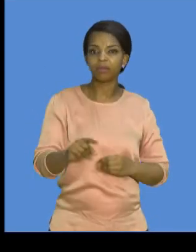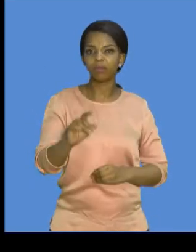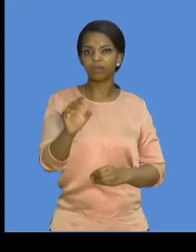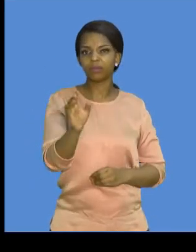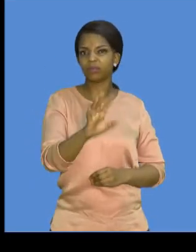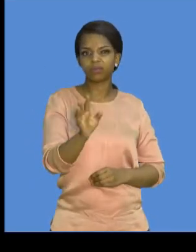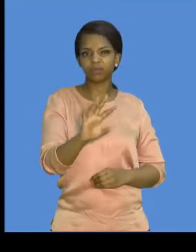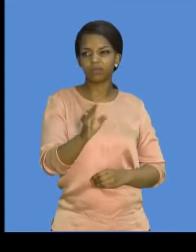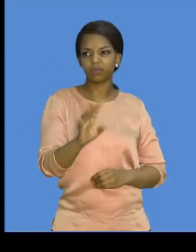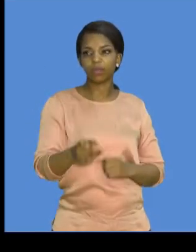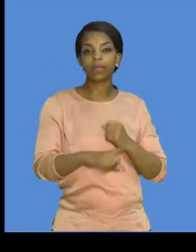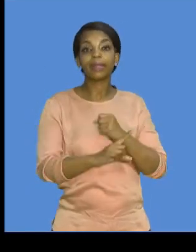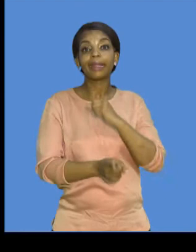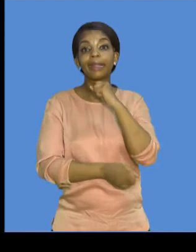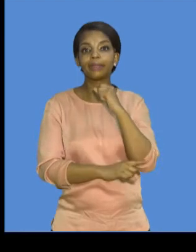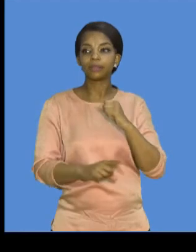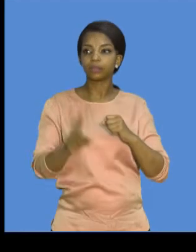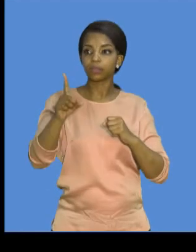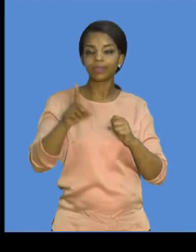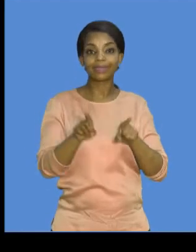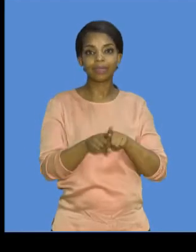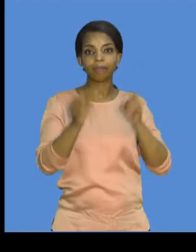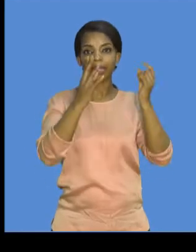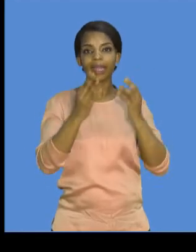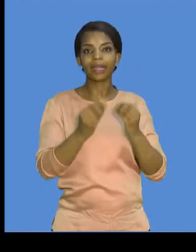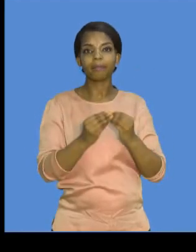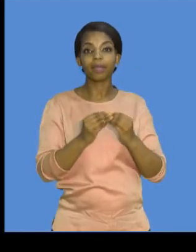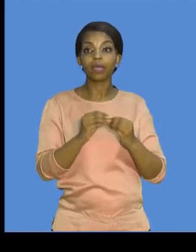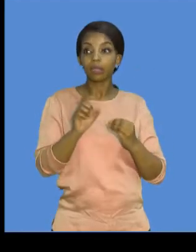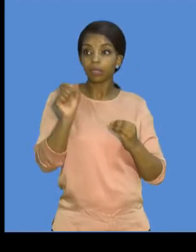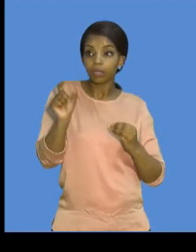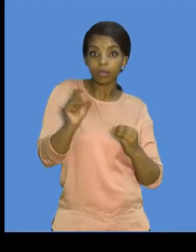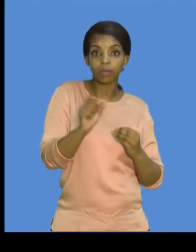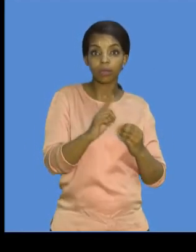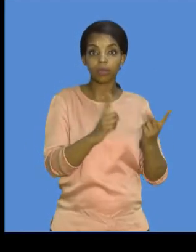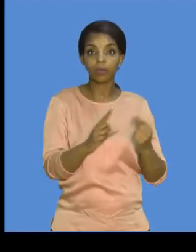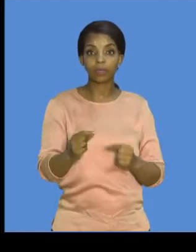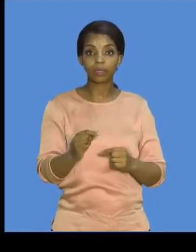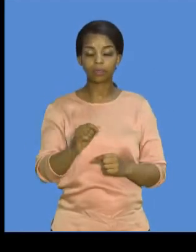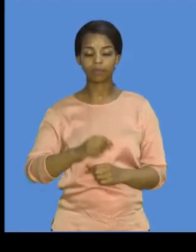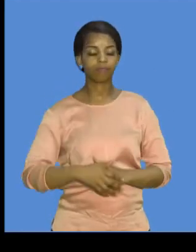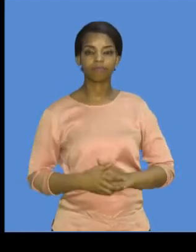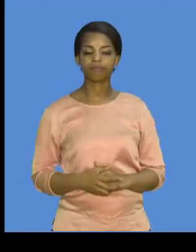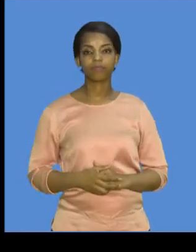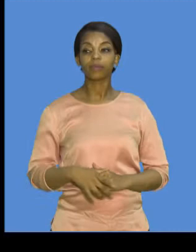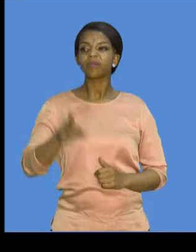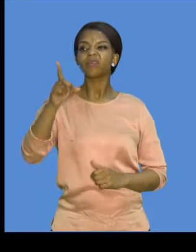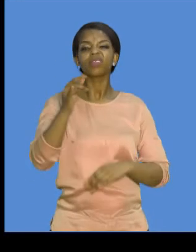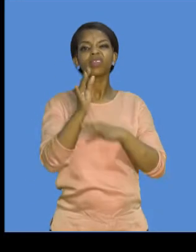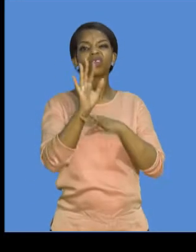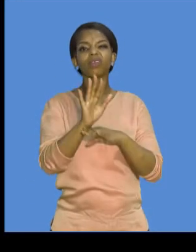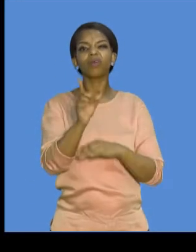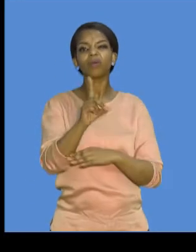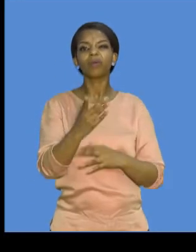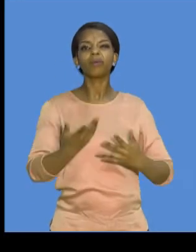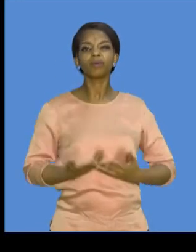then lastly, not the same as the number of cases that I will have at that point. So this shows us that with the